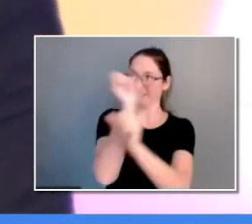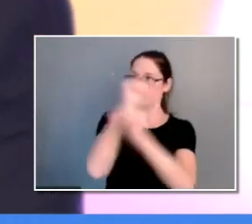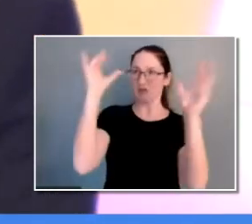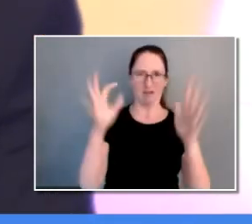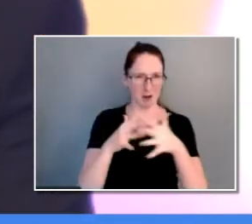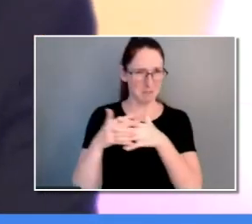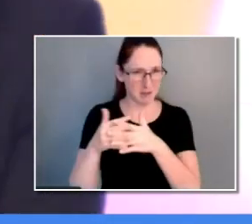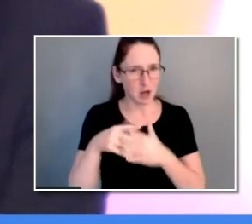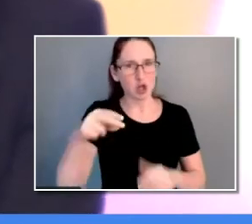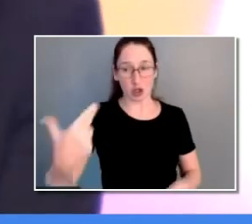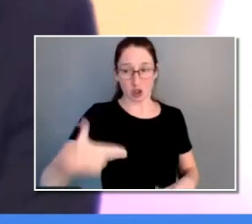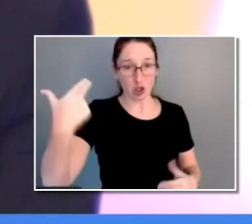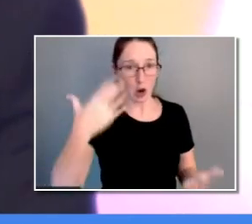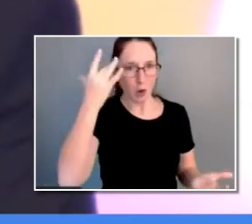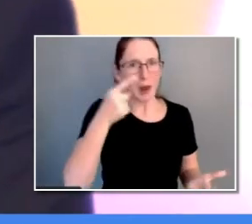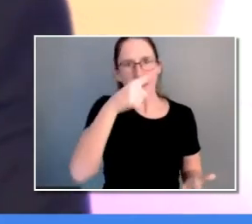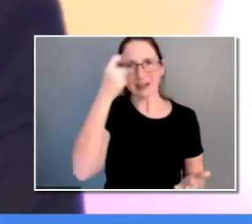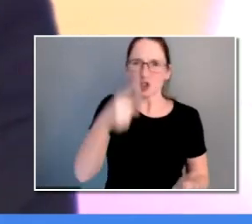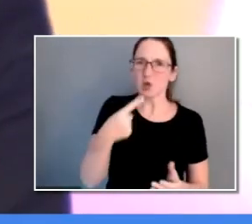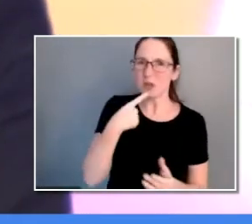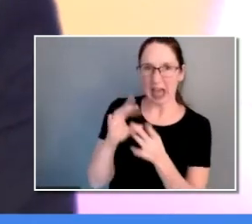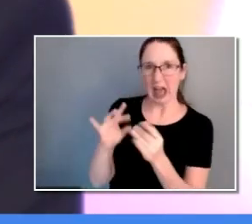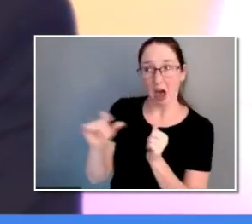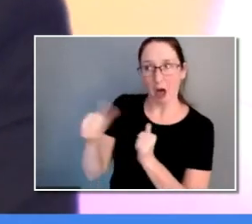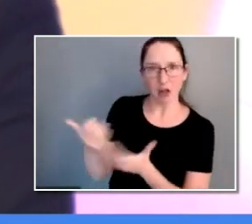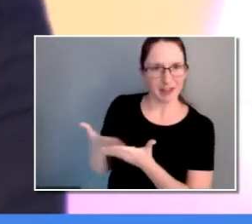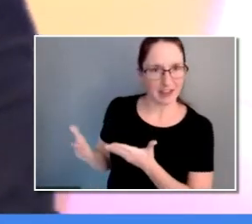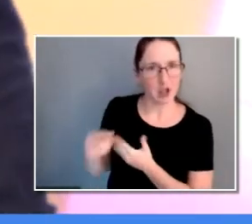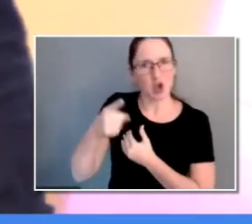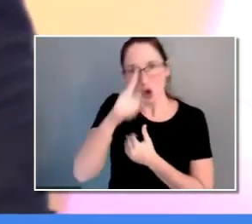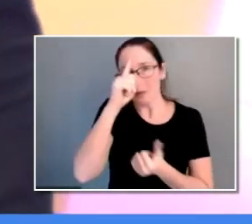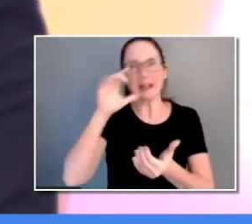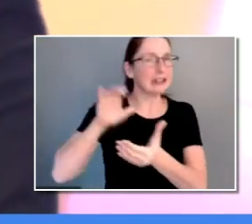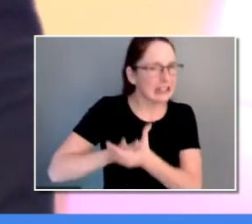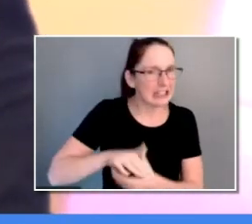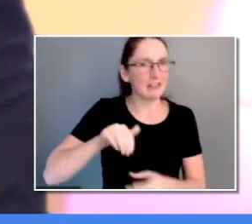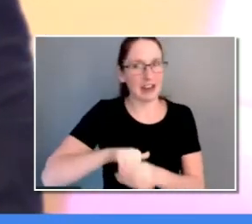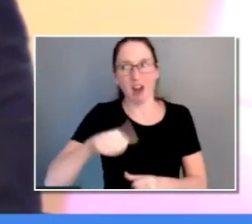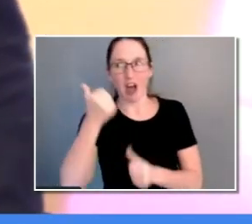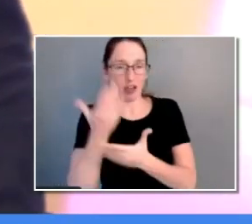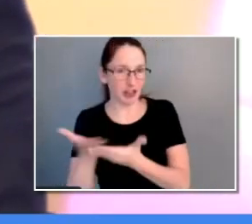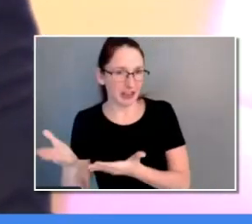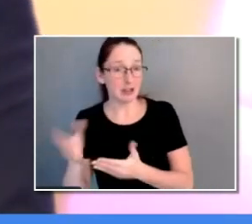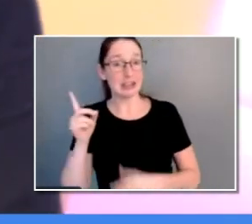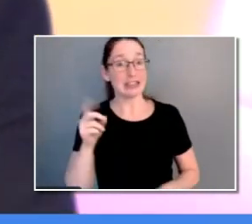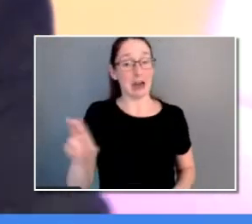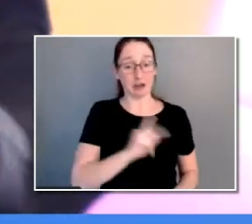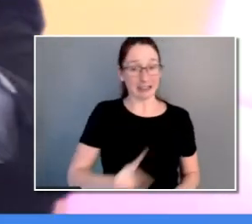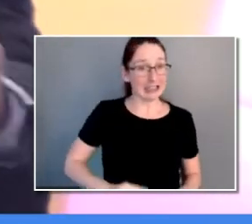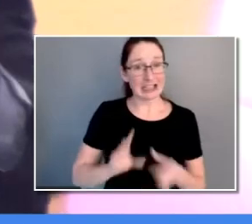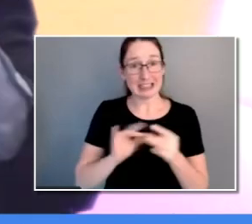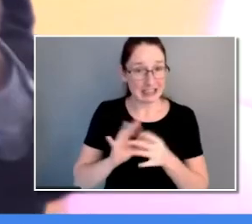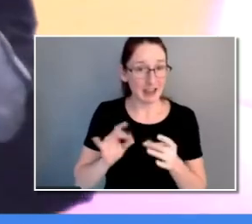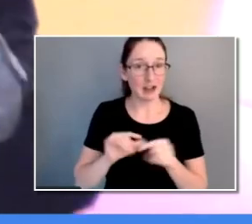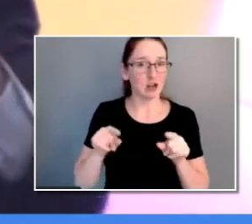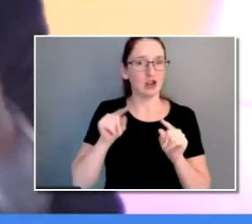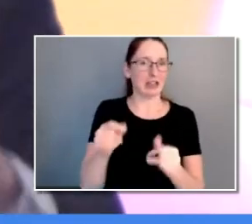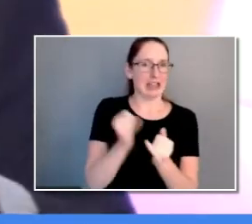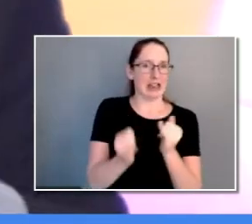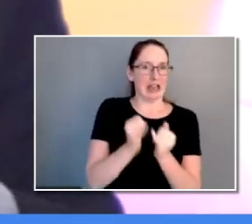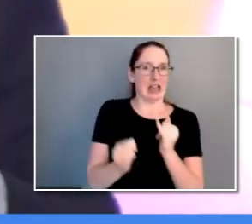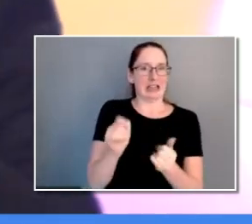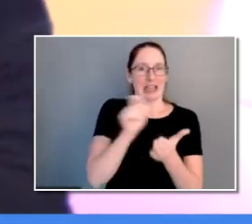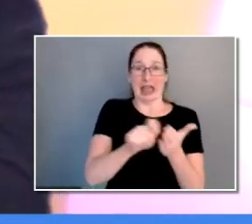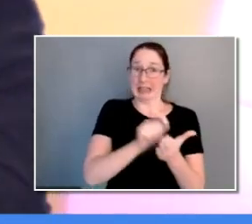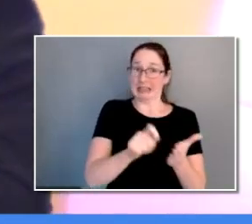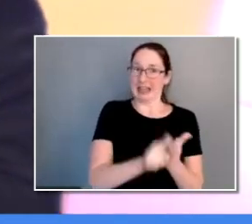You get shot because you said some other things and you believed in some other things. And here's what Dr. King said in the last essay that he